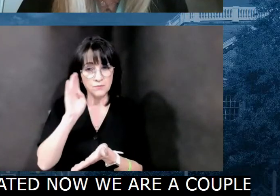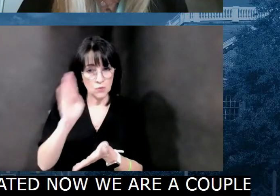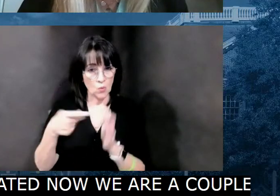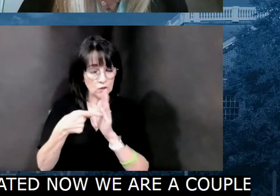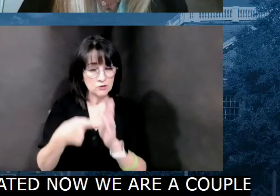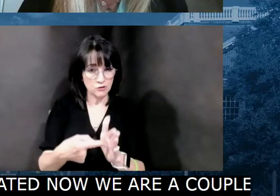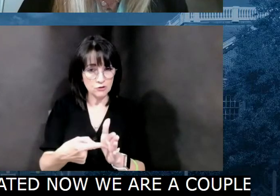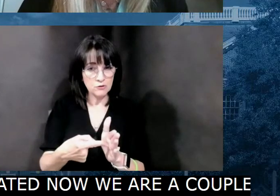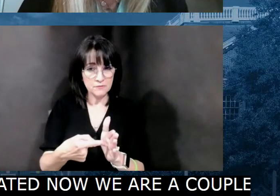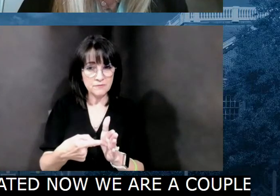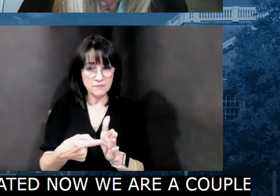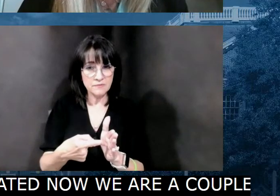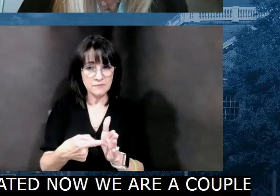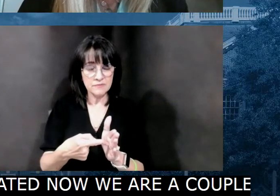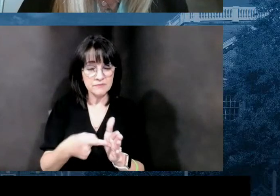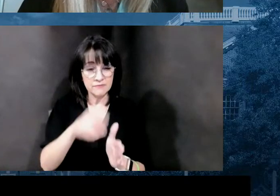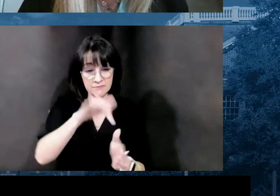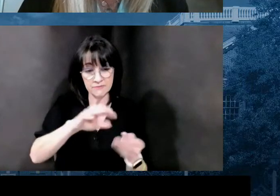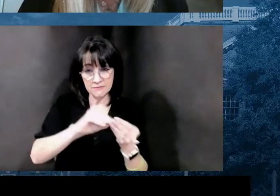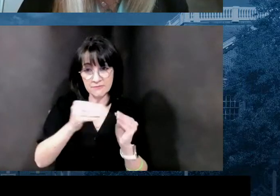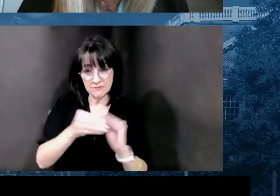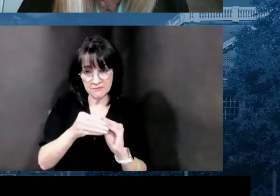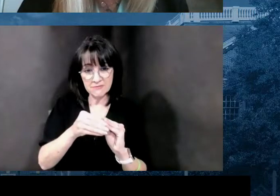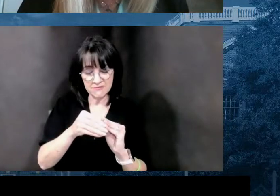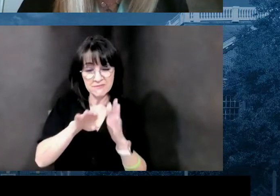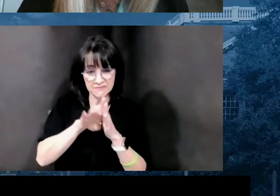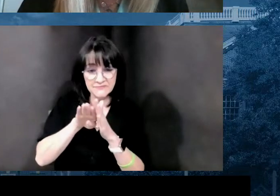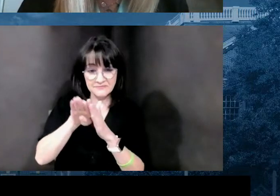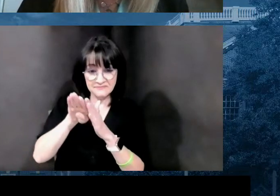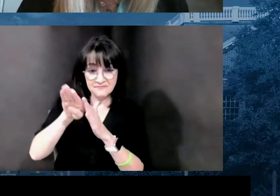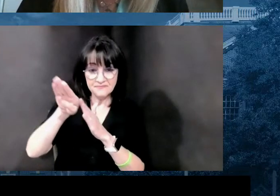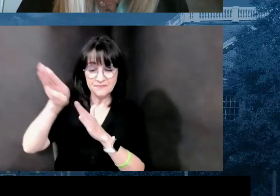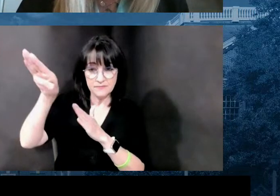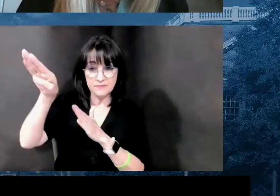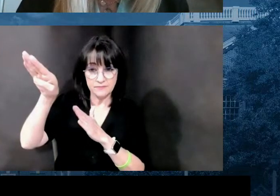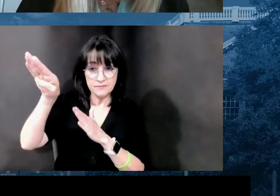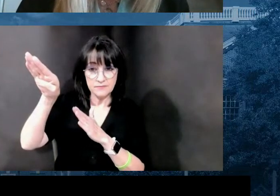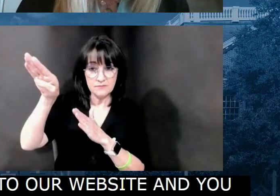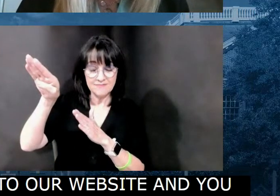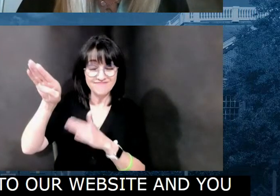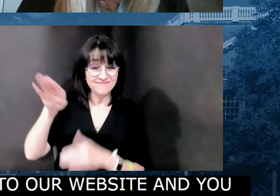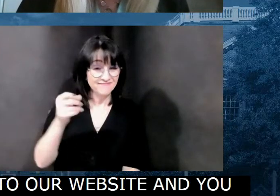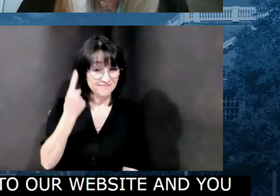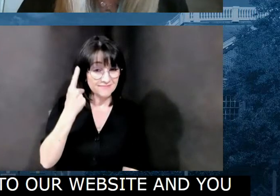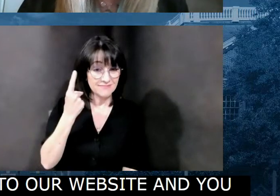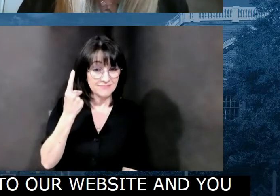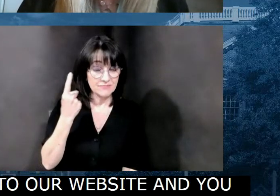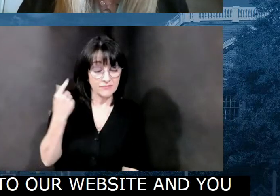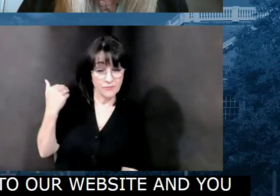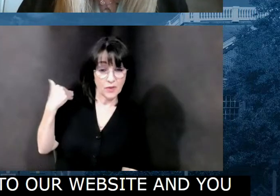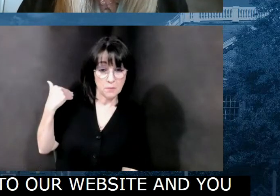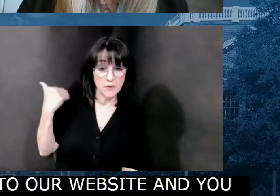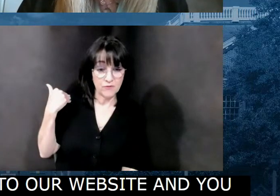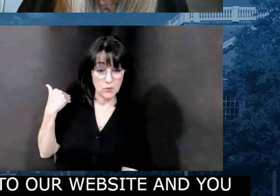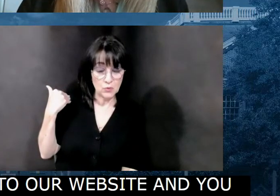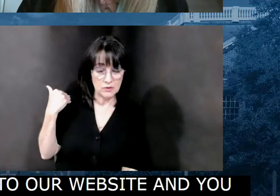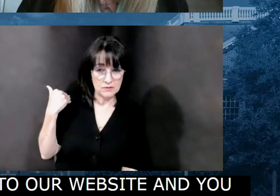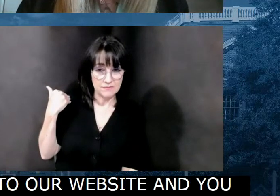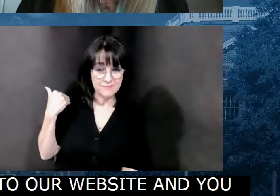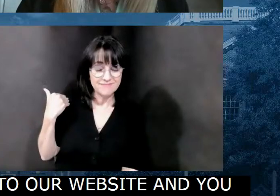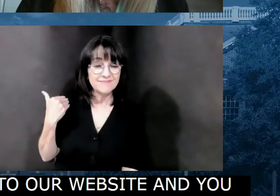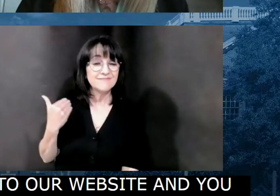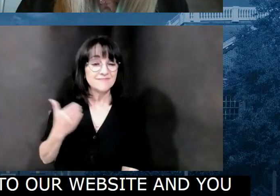gradually rises. The numbers get bigger each week. Back then, as the supply increased from the federal